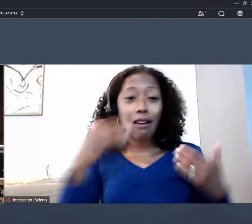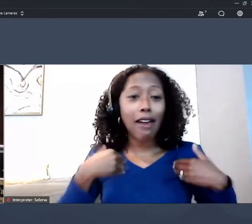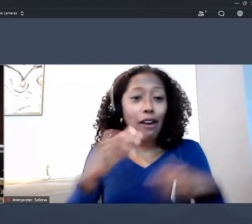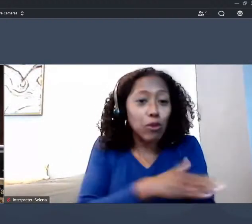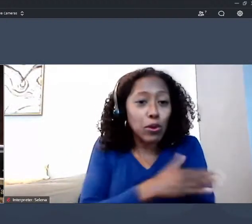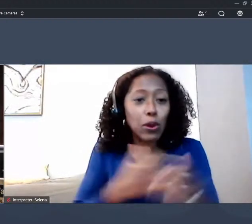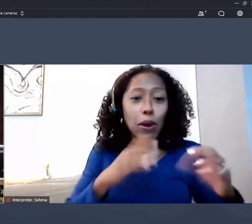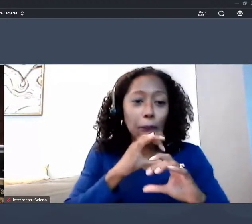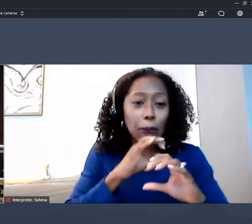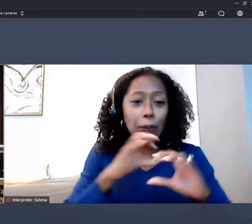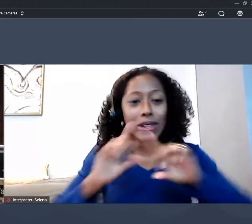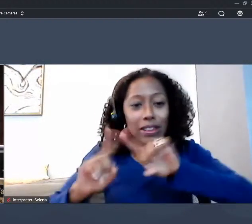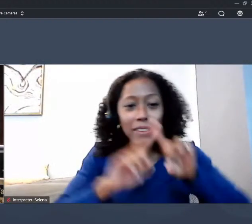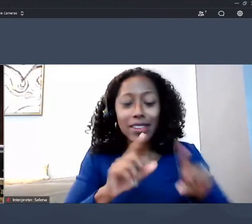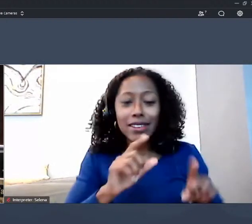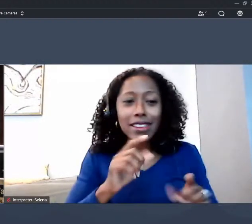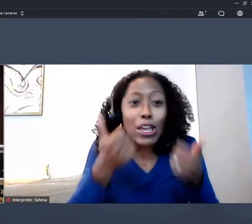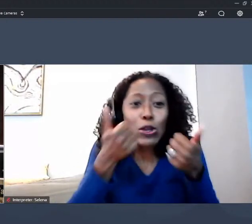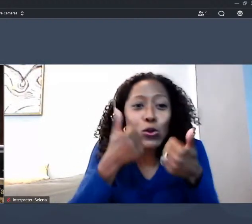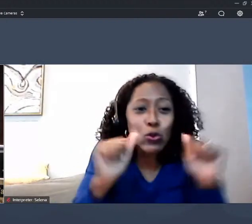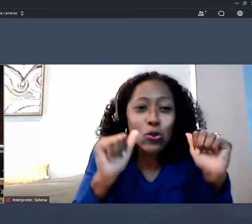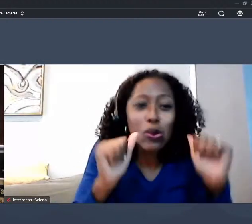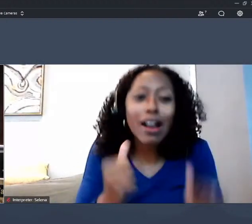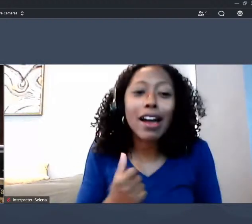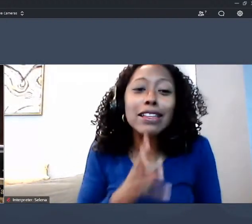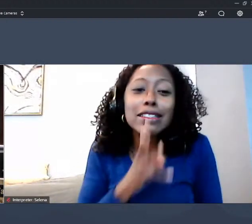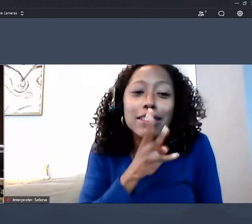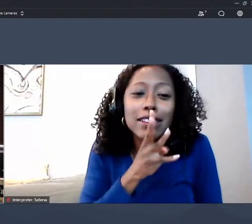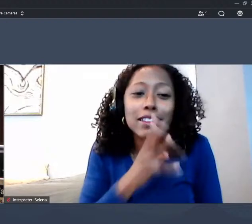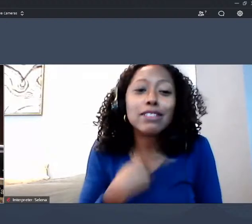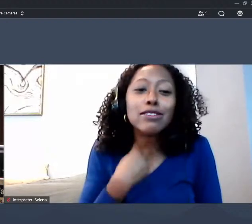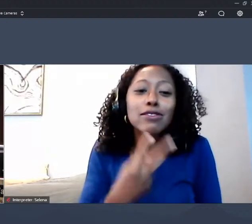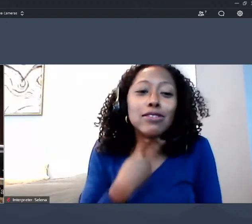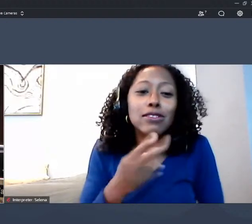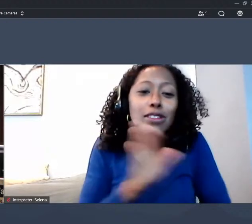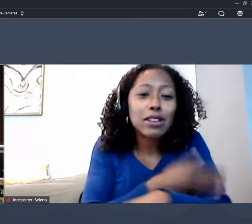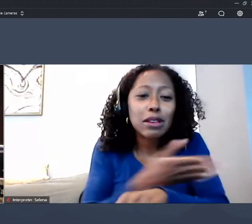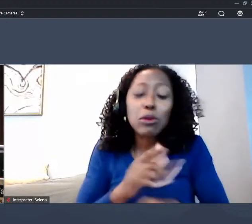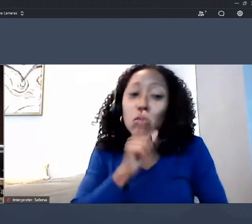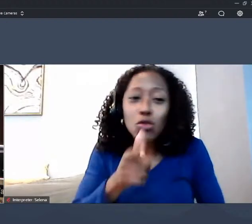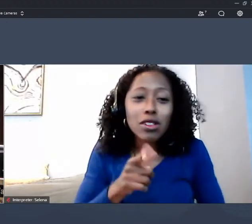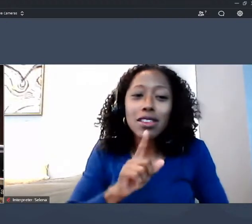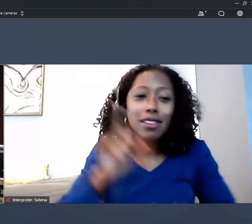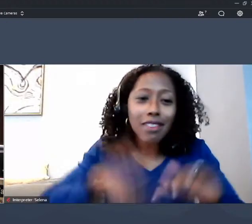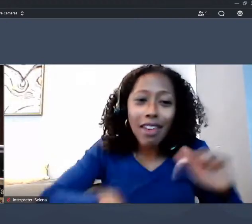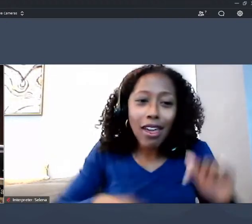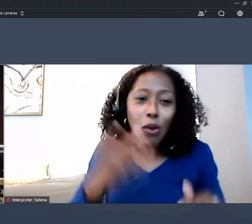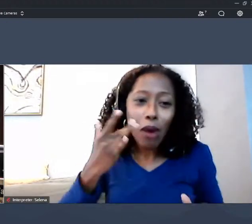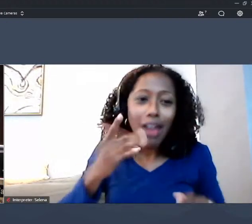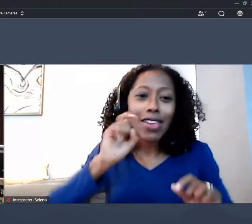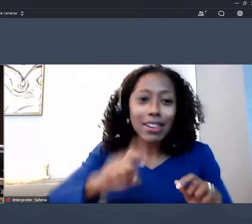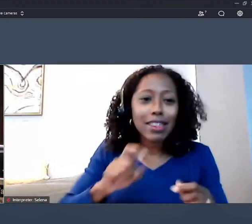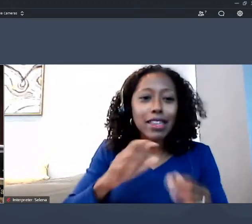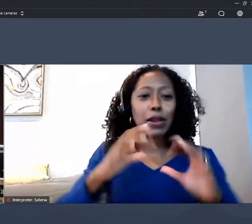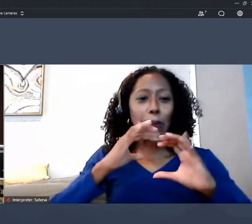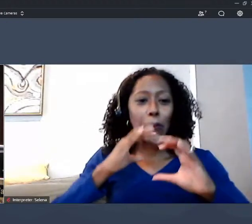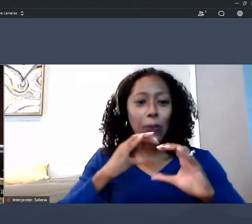sing, you find out they can't sing without the instruments. But you all